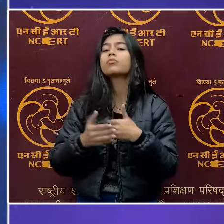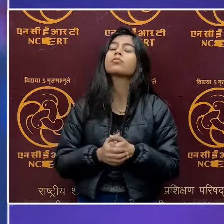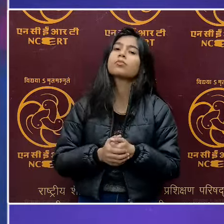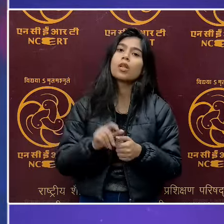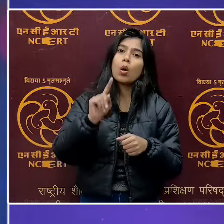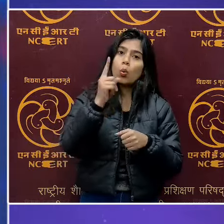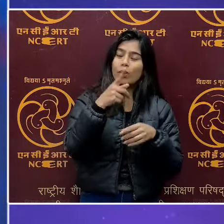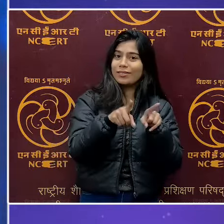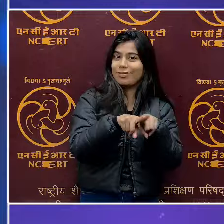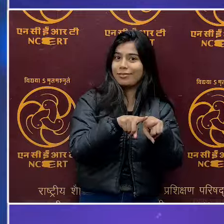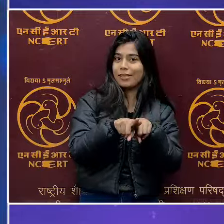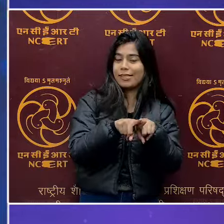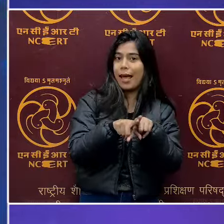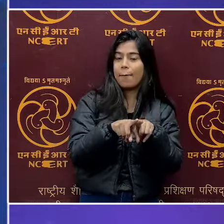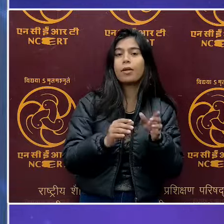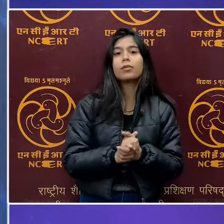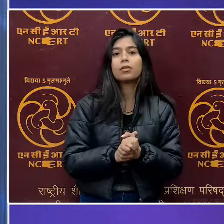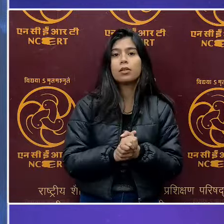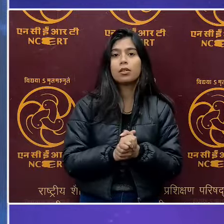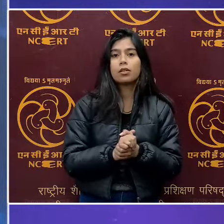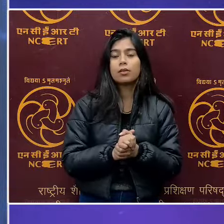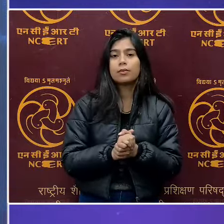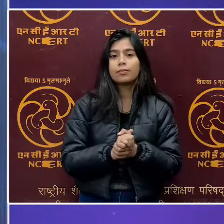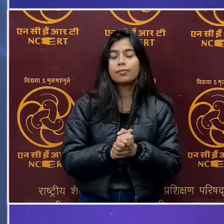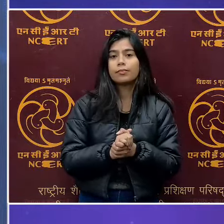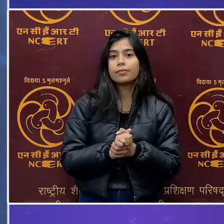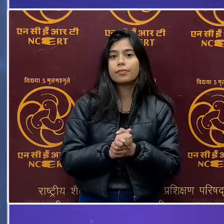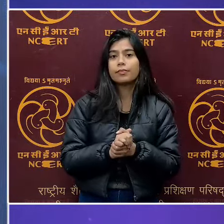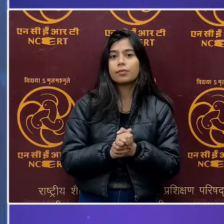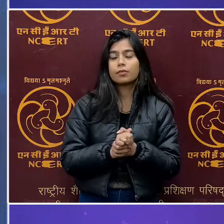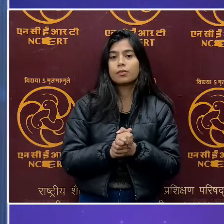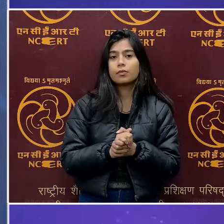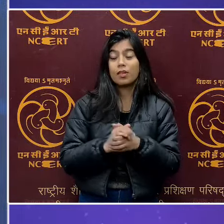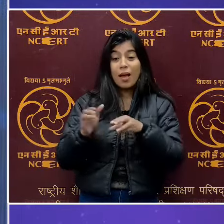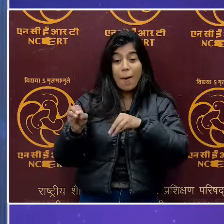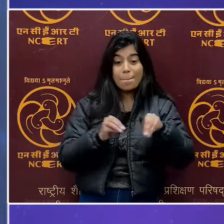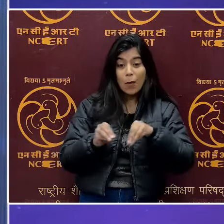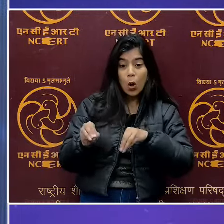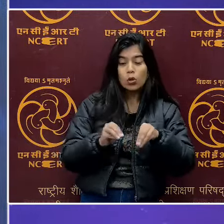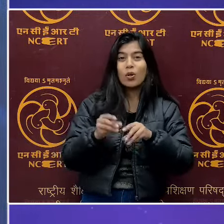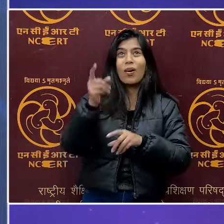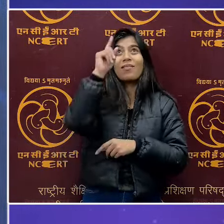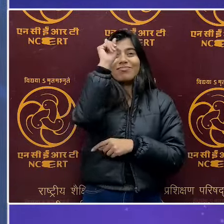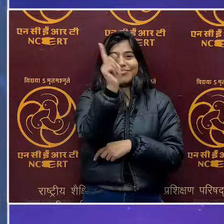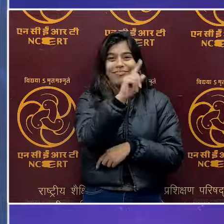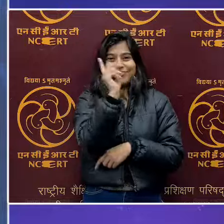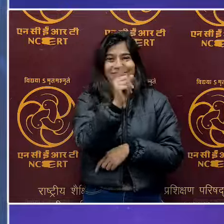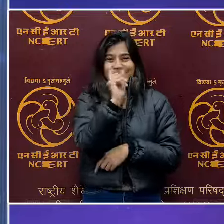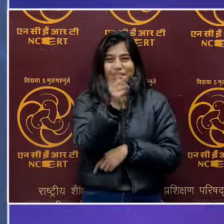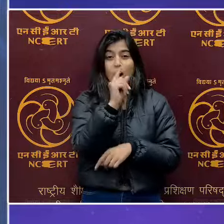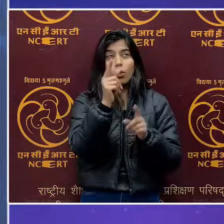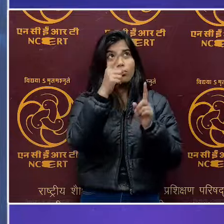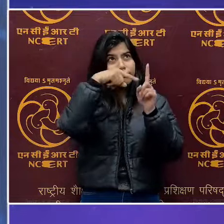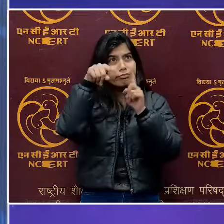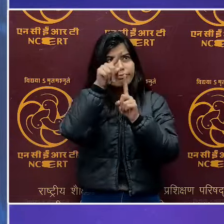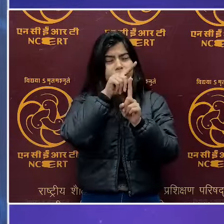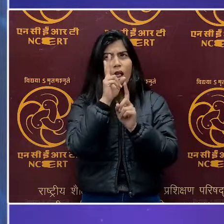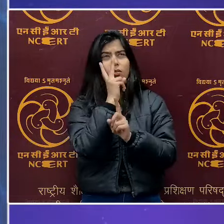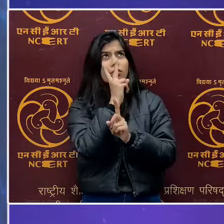first example which I gave you is the motion of the blades of a fan. Now, if we see about the